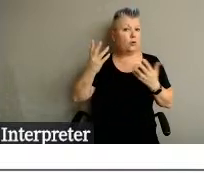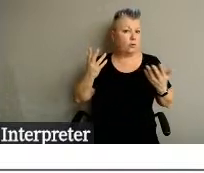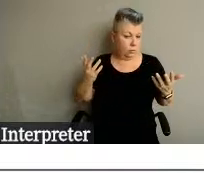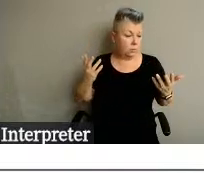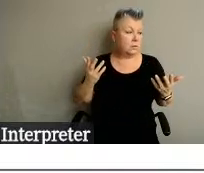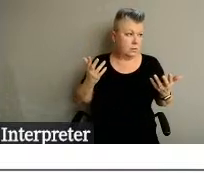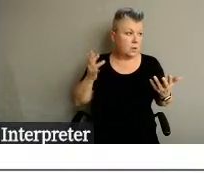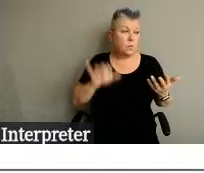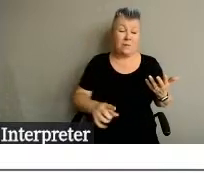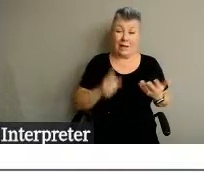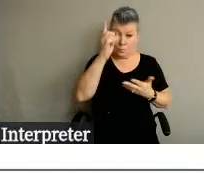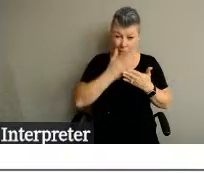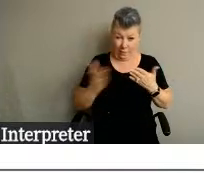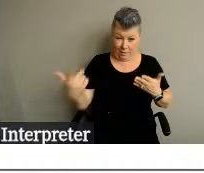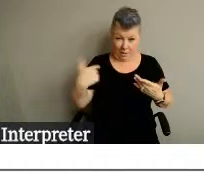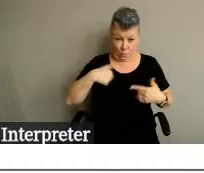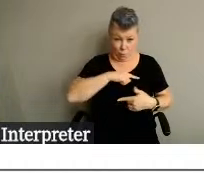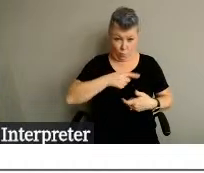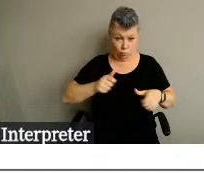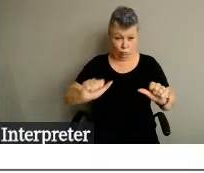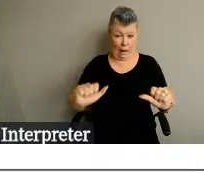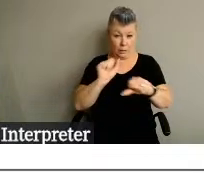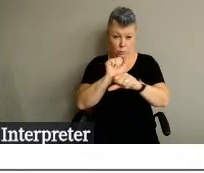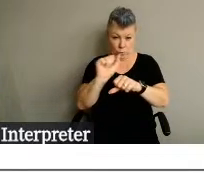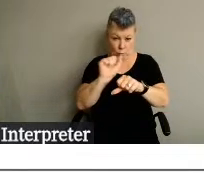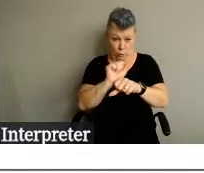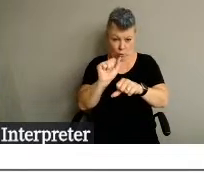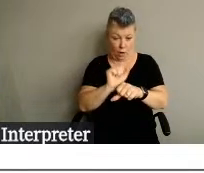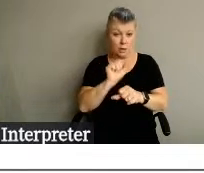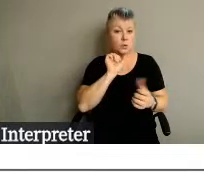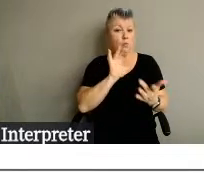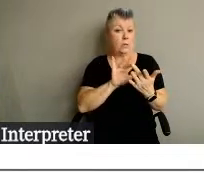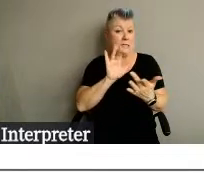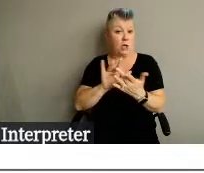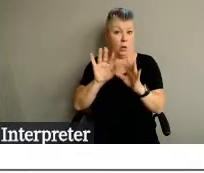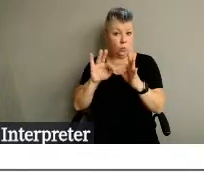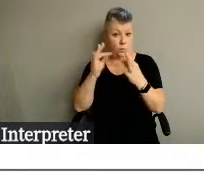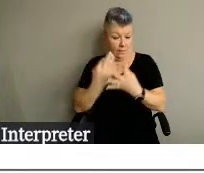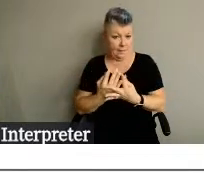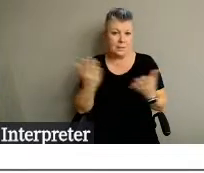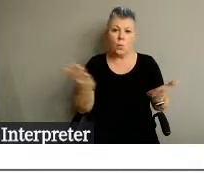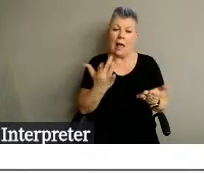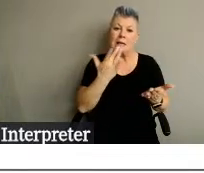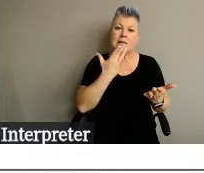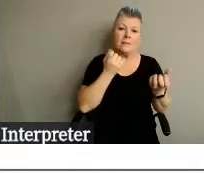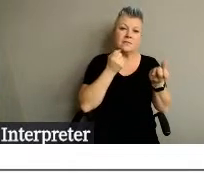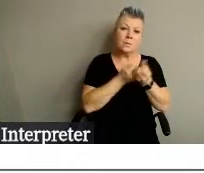that is one of the things that we're trying to work on when we reach out to our families to find out what supports can we do to provide you